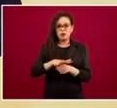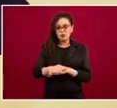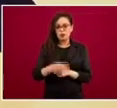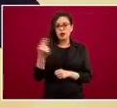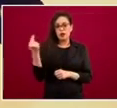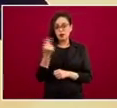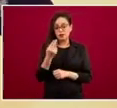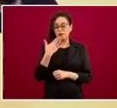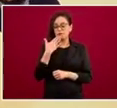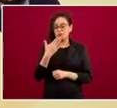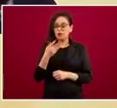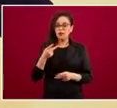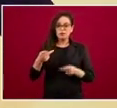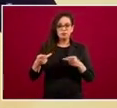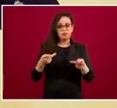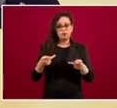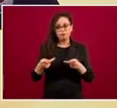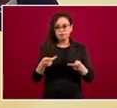Of course, this is